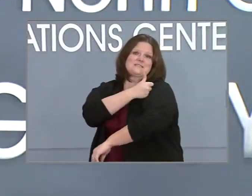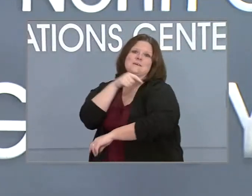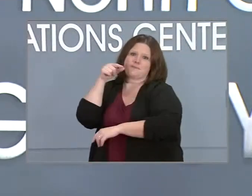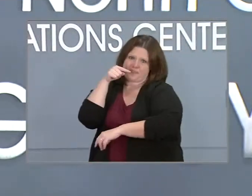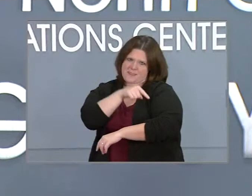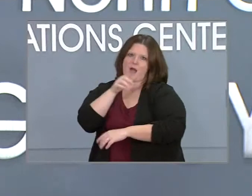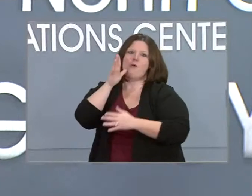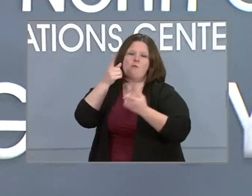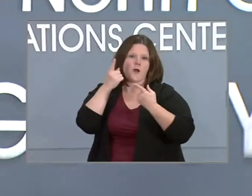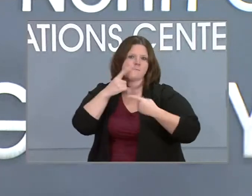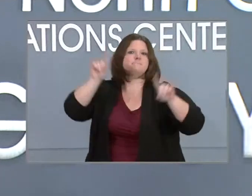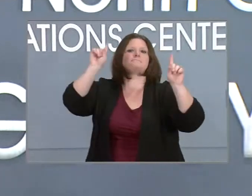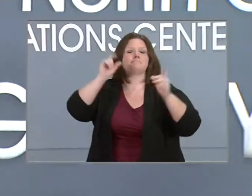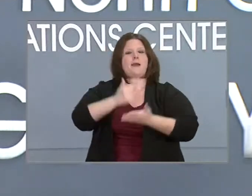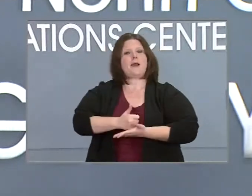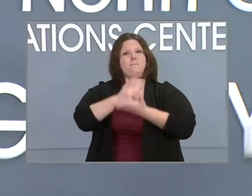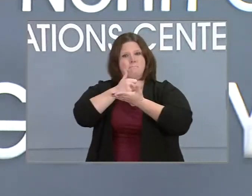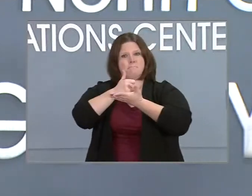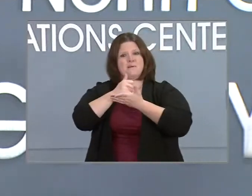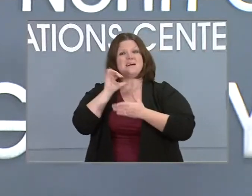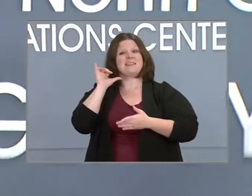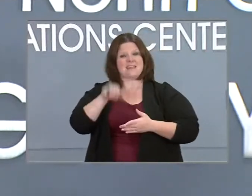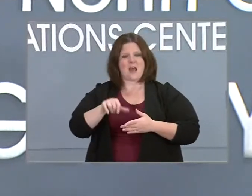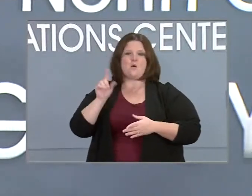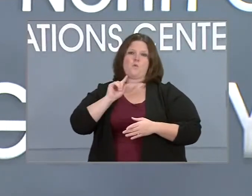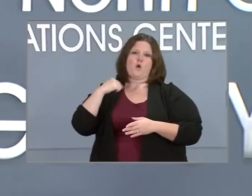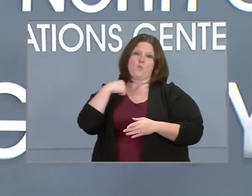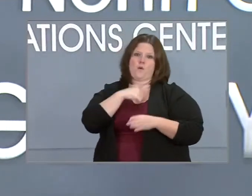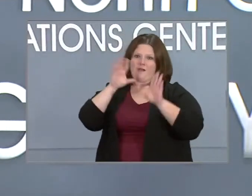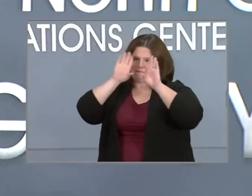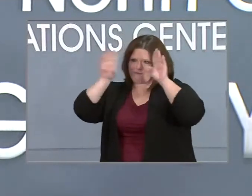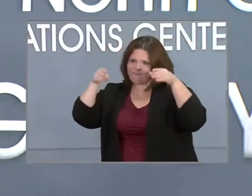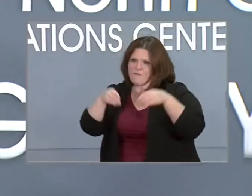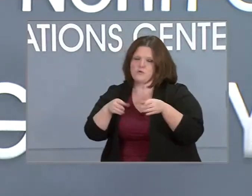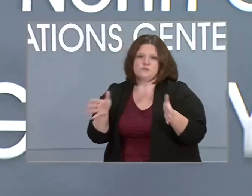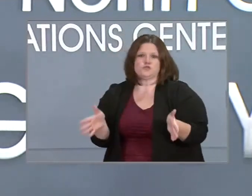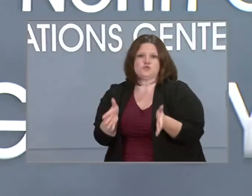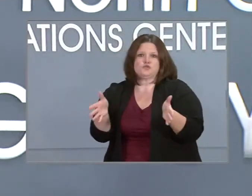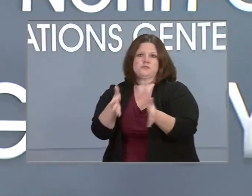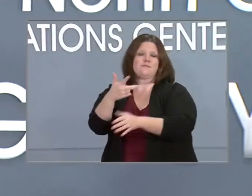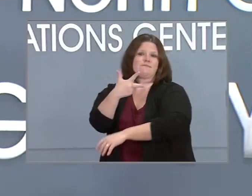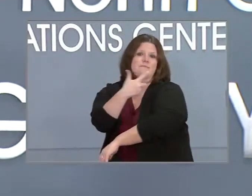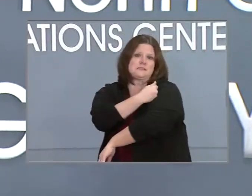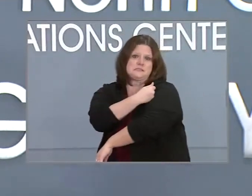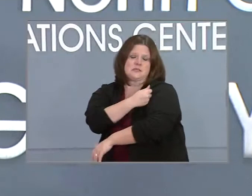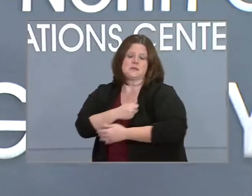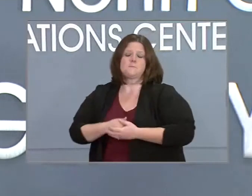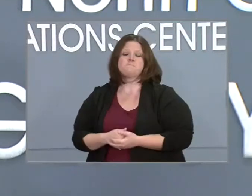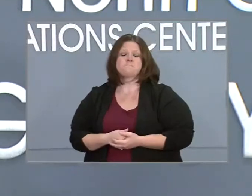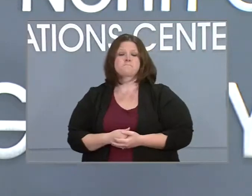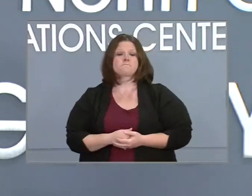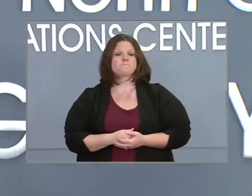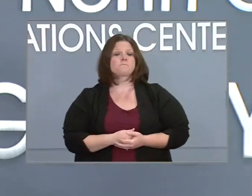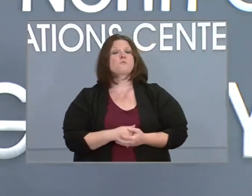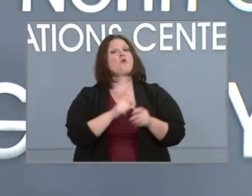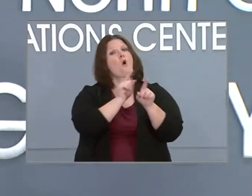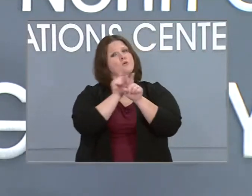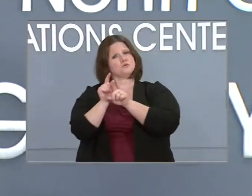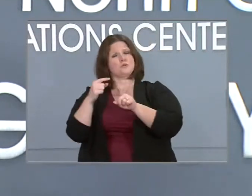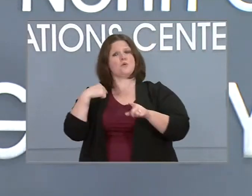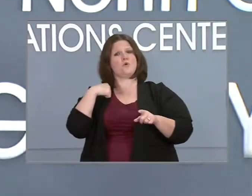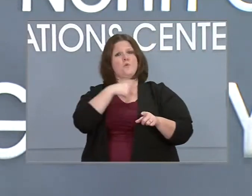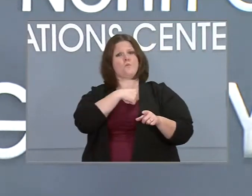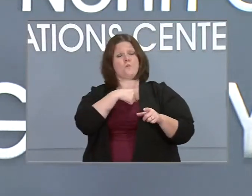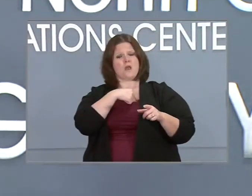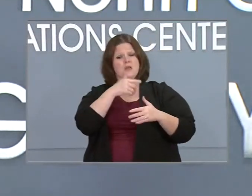to continue to be laser focused. And we also want to do things that people are going to pay attention